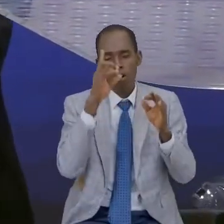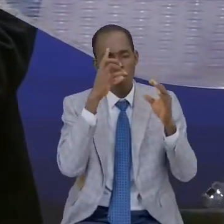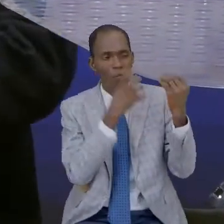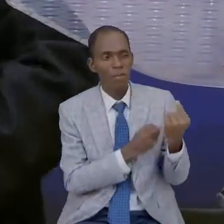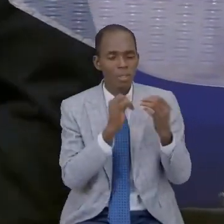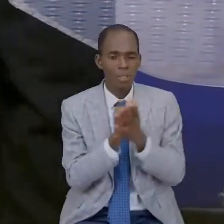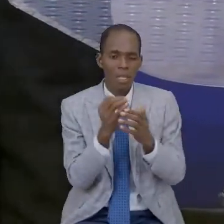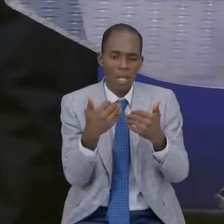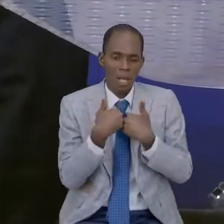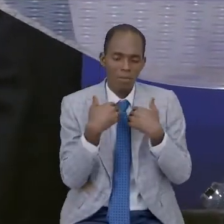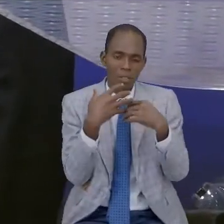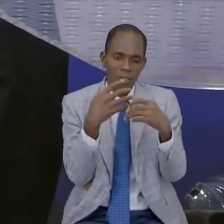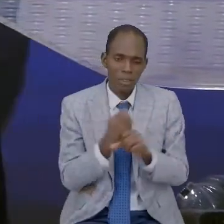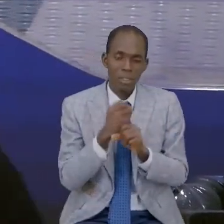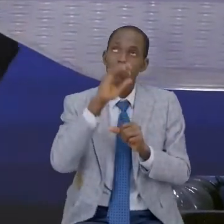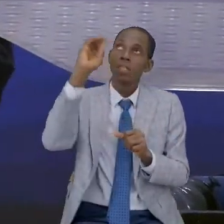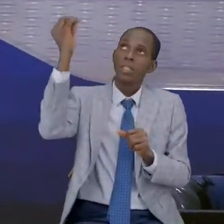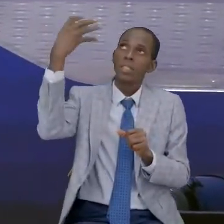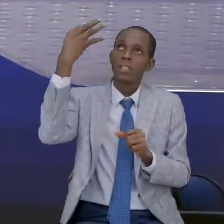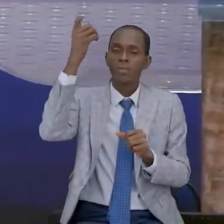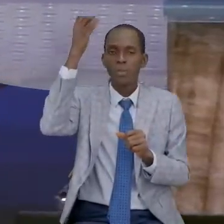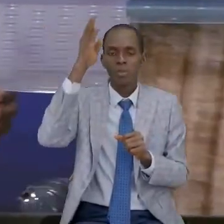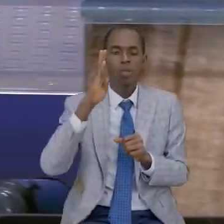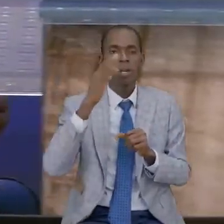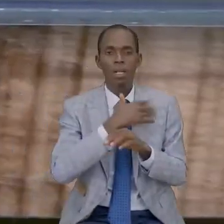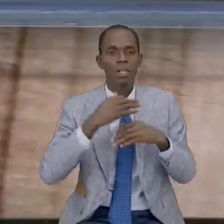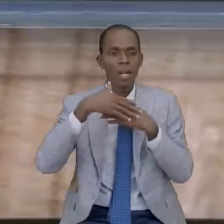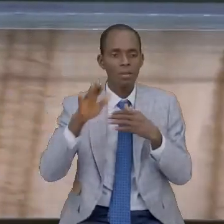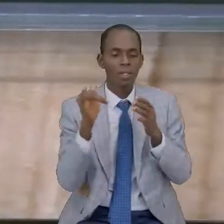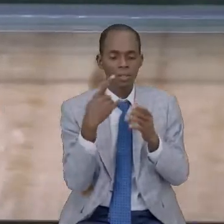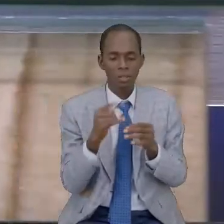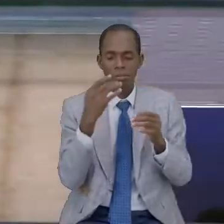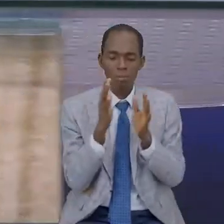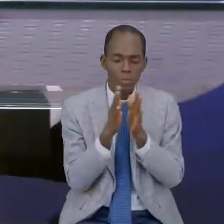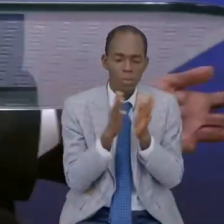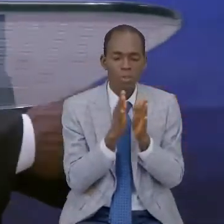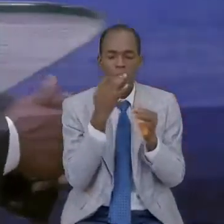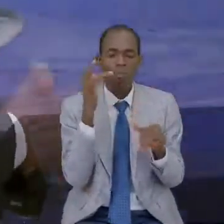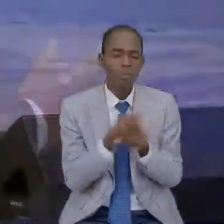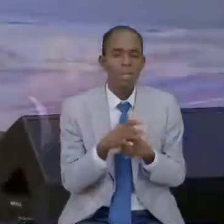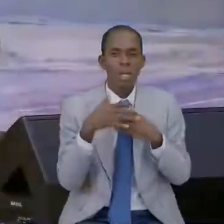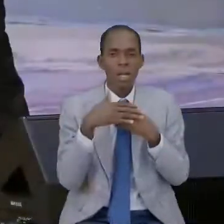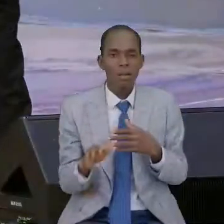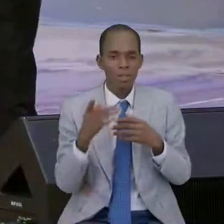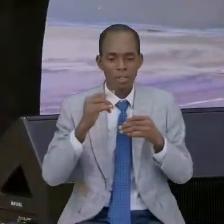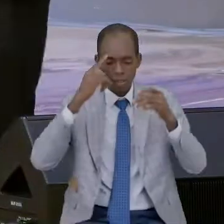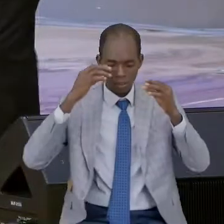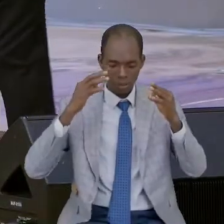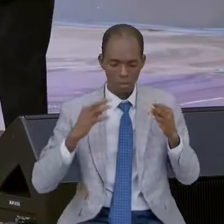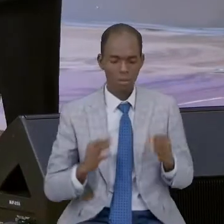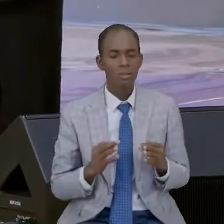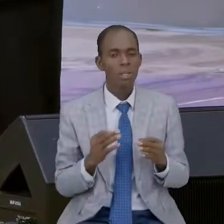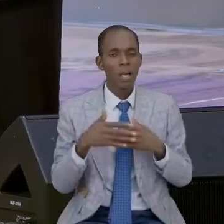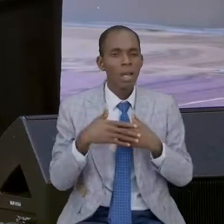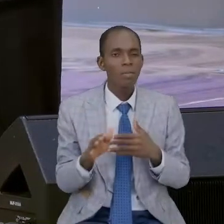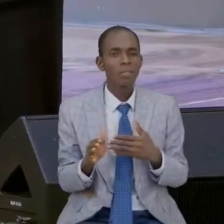that has grace from God. And so, after the resolution, after the determination,